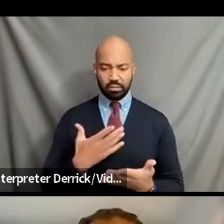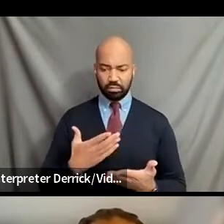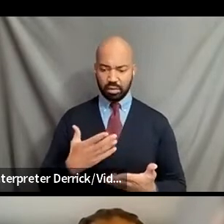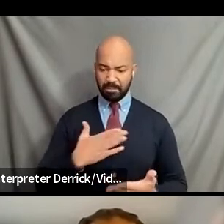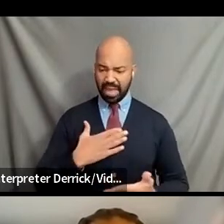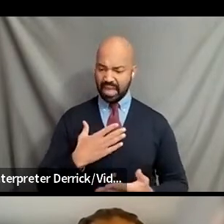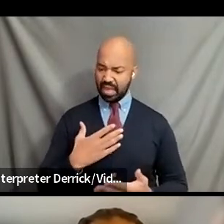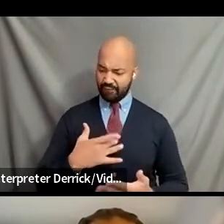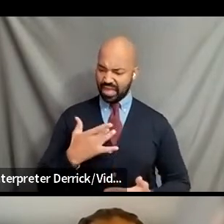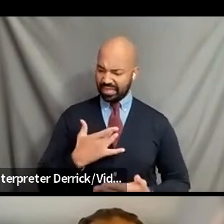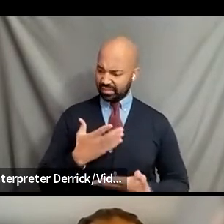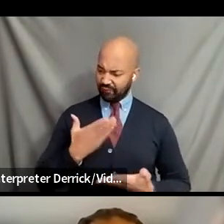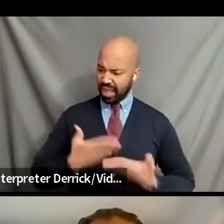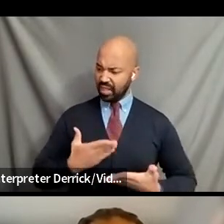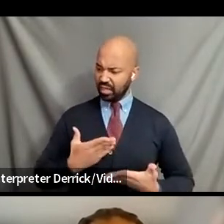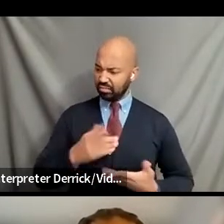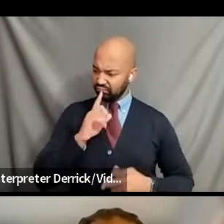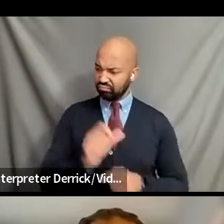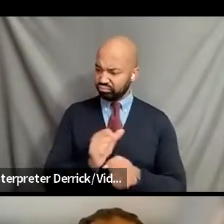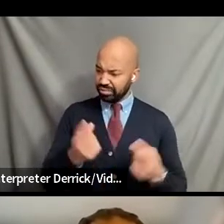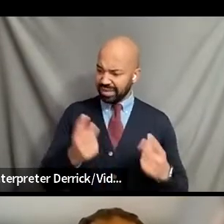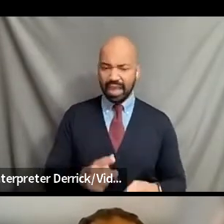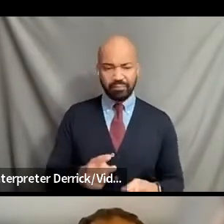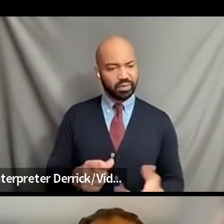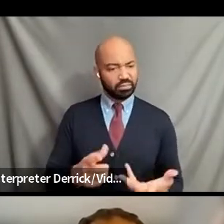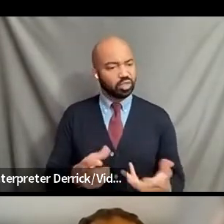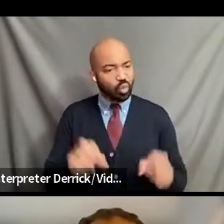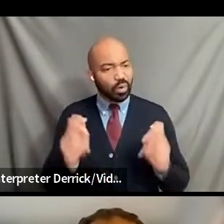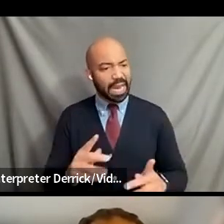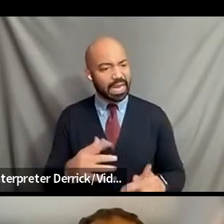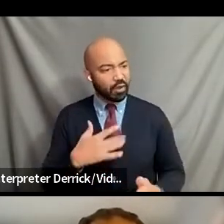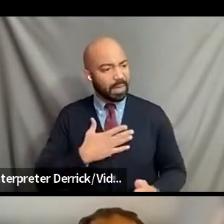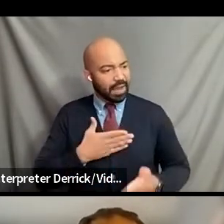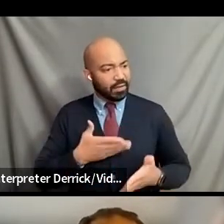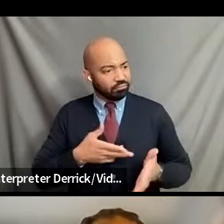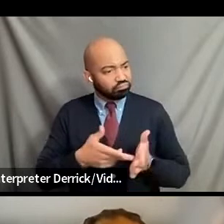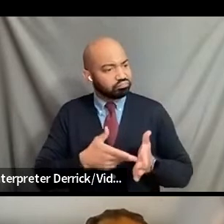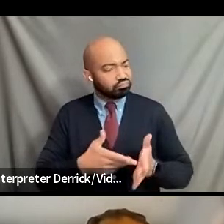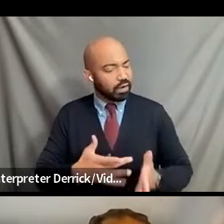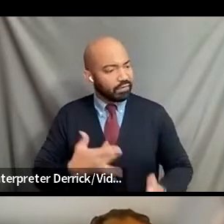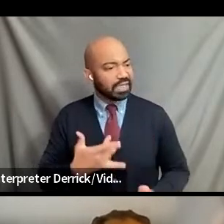one of my biggest challenges. So I can definitely relate to needing that.